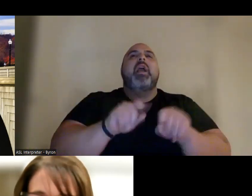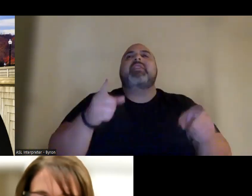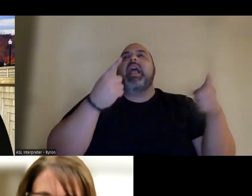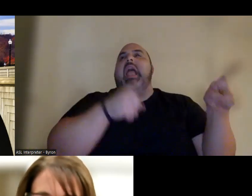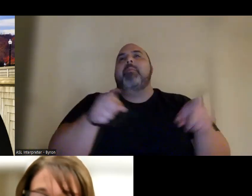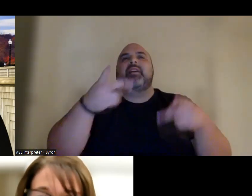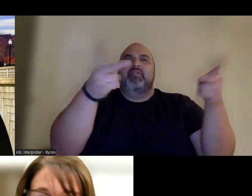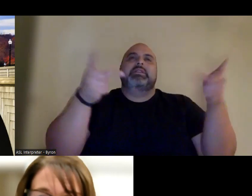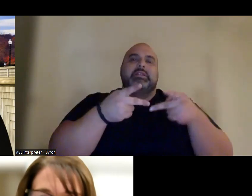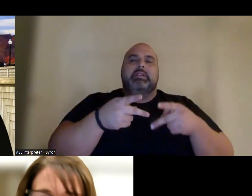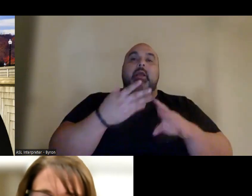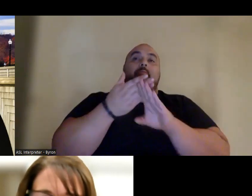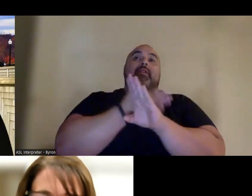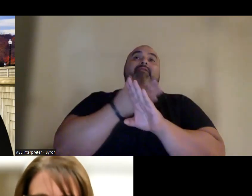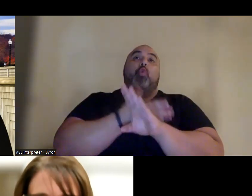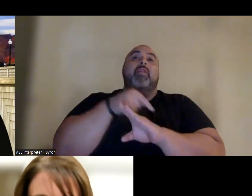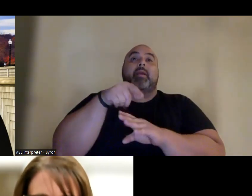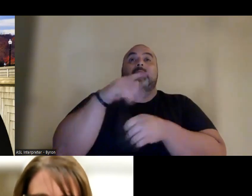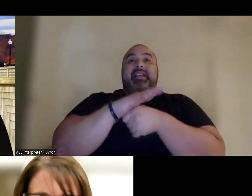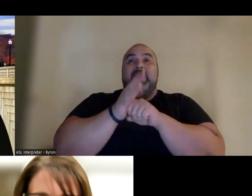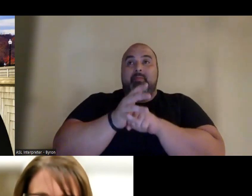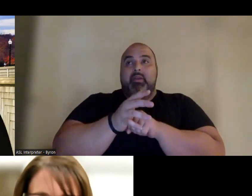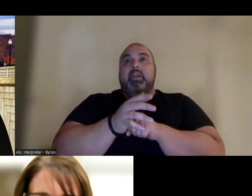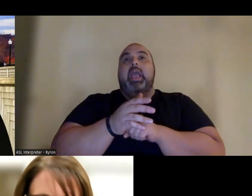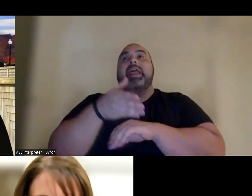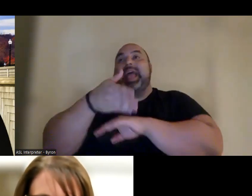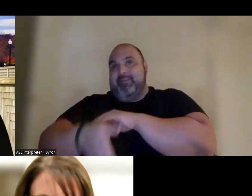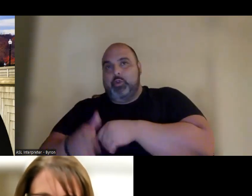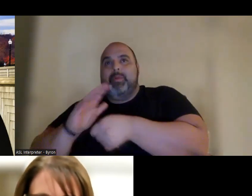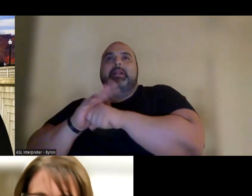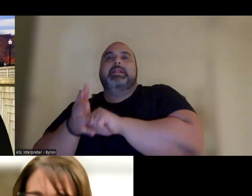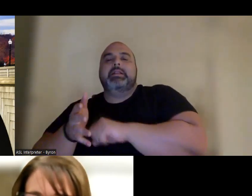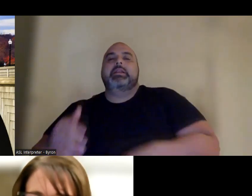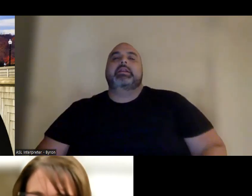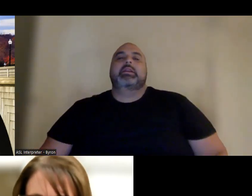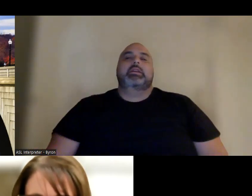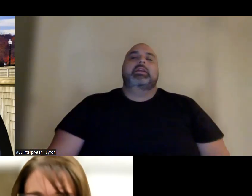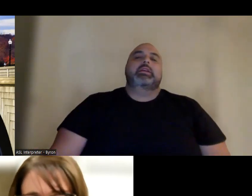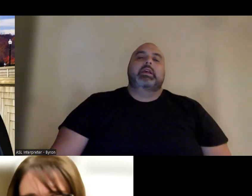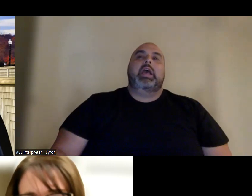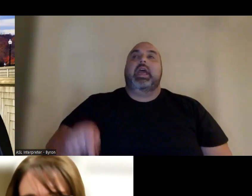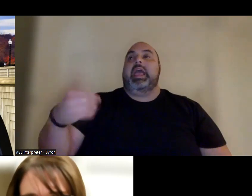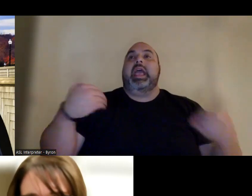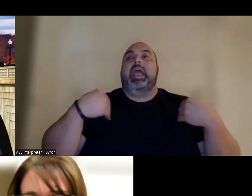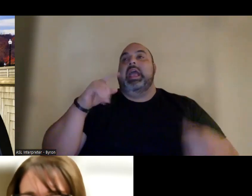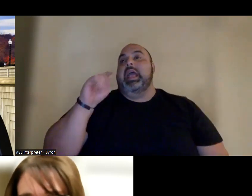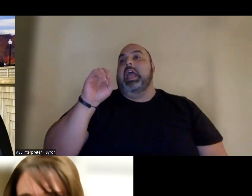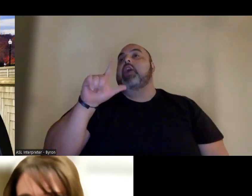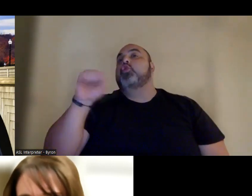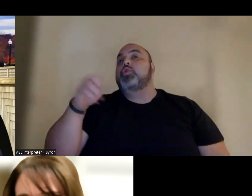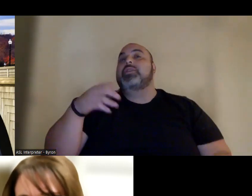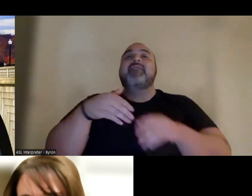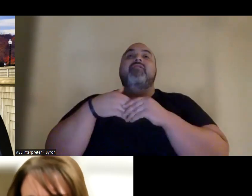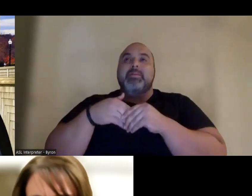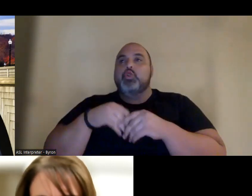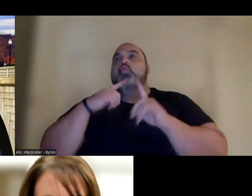prior to this pandemic and post this pandemic, and to have those two tools and flexibility to